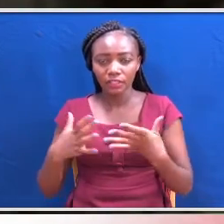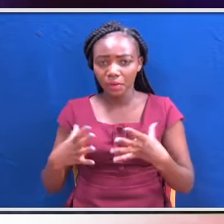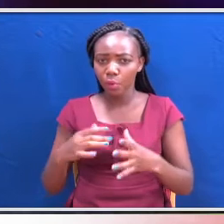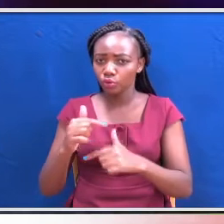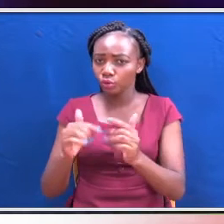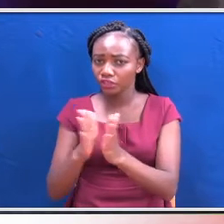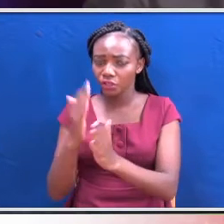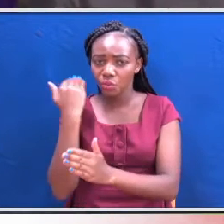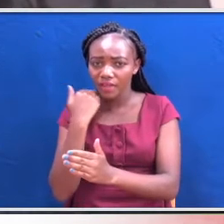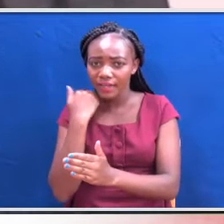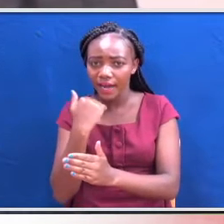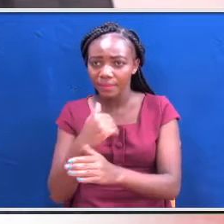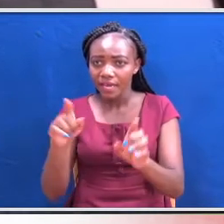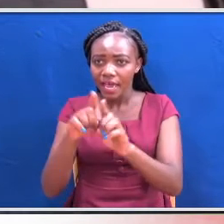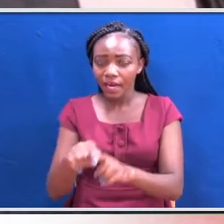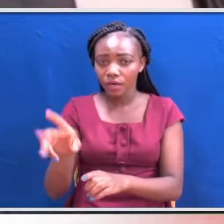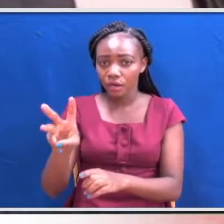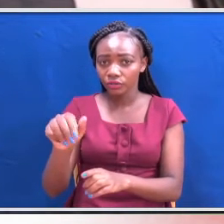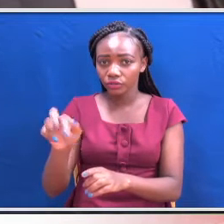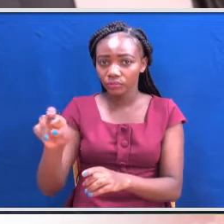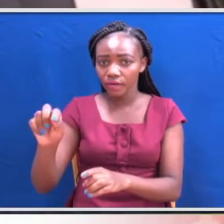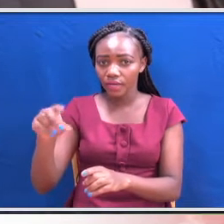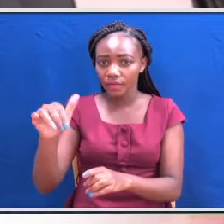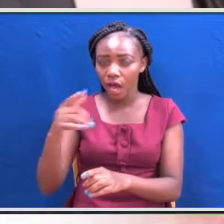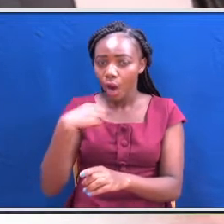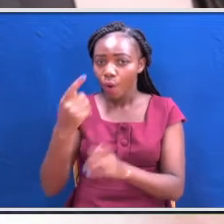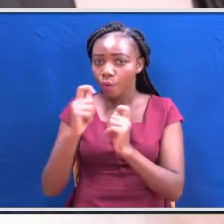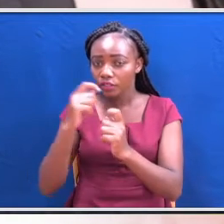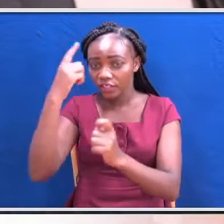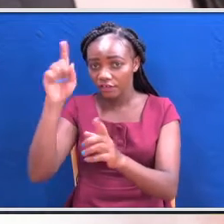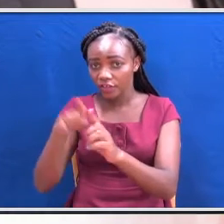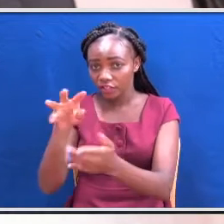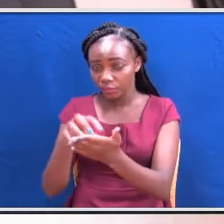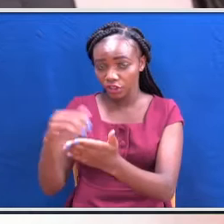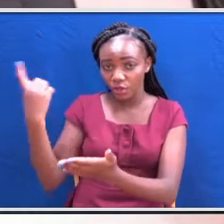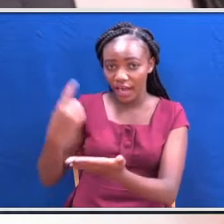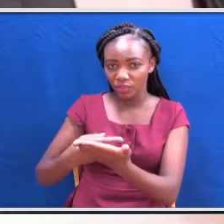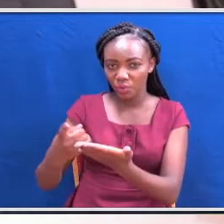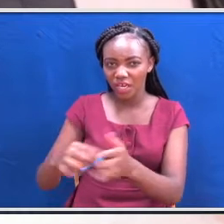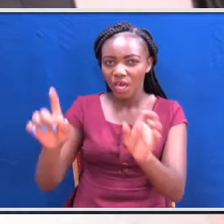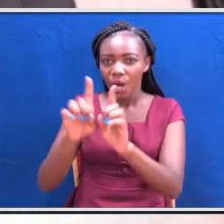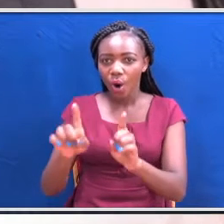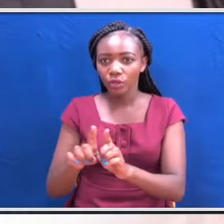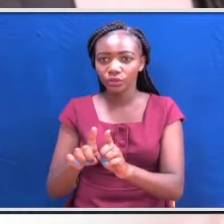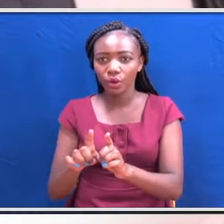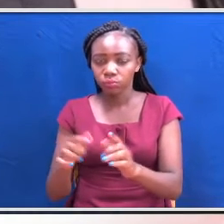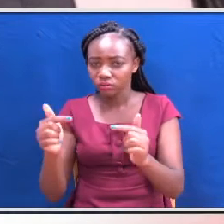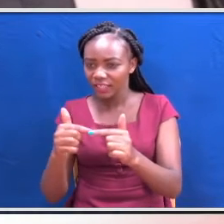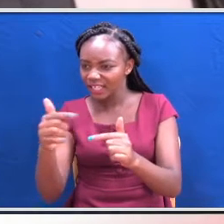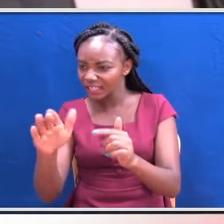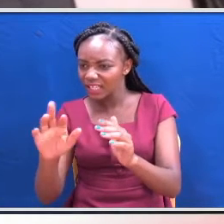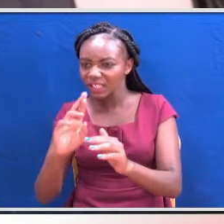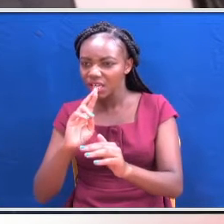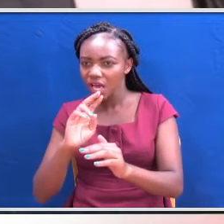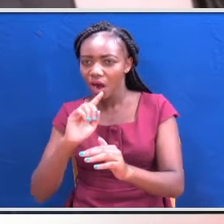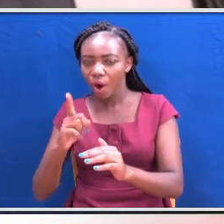offences. Lady Justice Martha Koome, who was interviewed for the position last week, also faulted Ndere's ruling, saying he